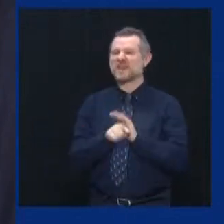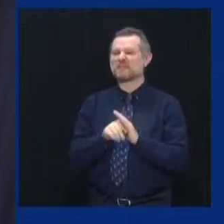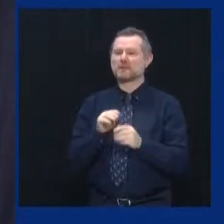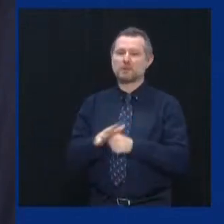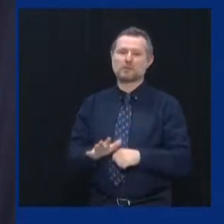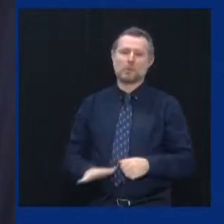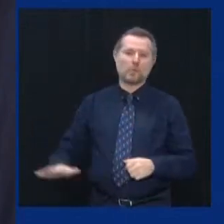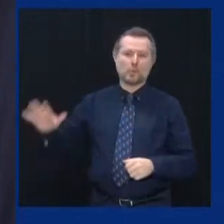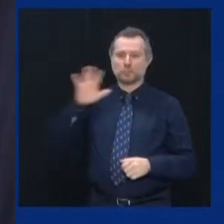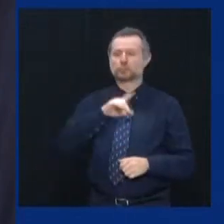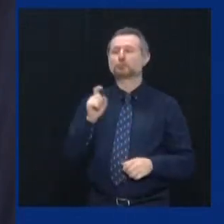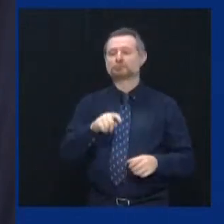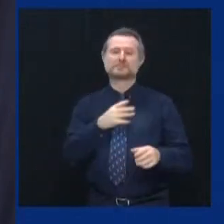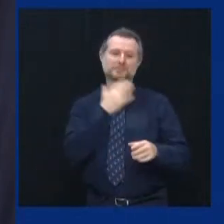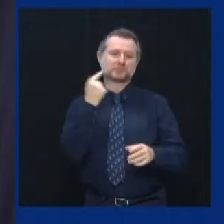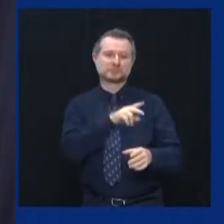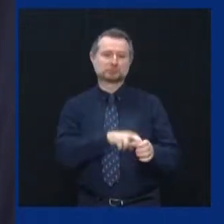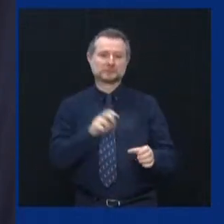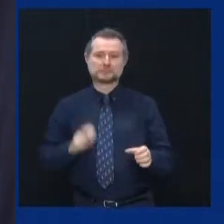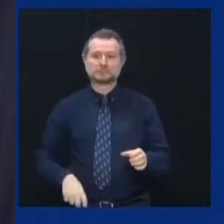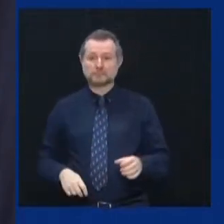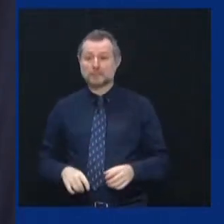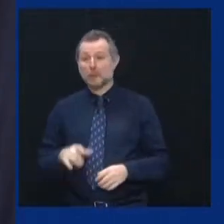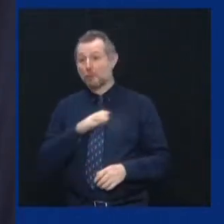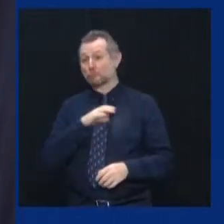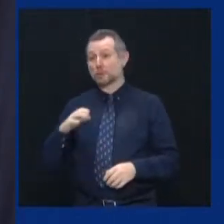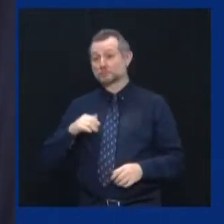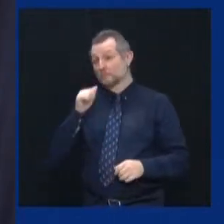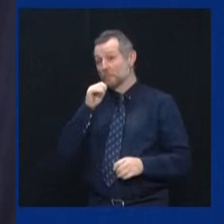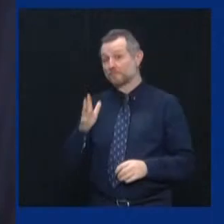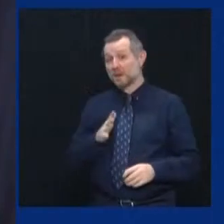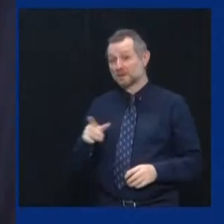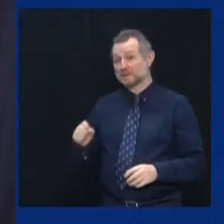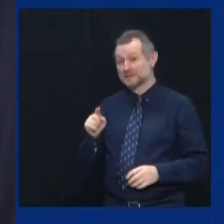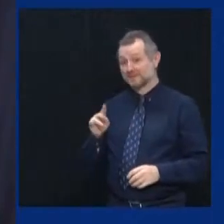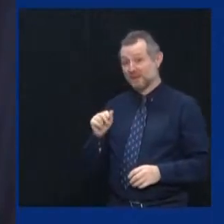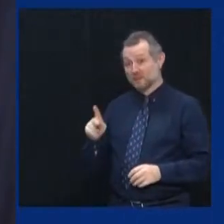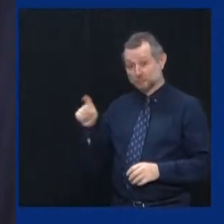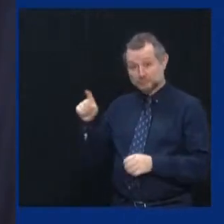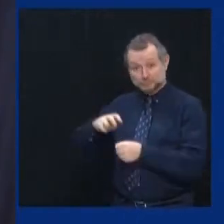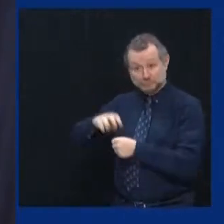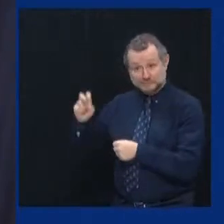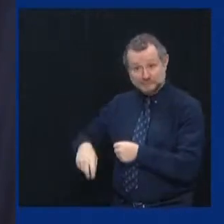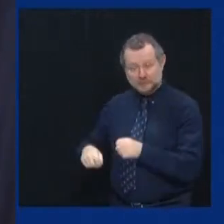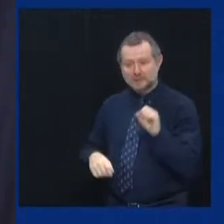resign. Congresswoman Stefanik, do you believe he should resign? Yes or no?